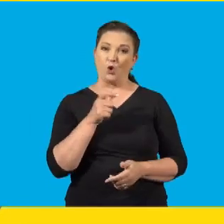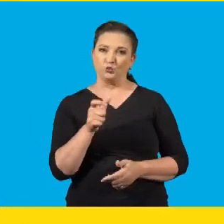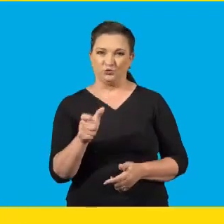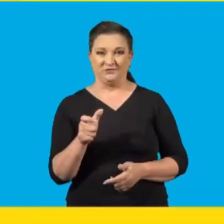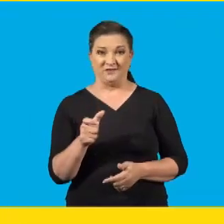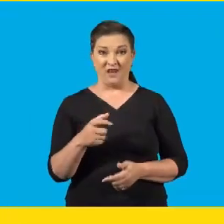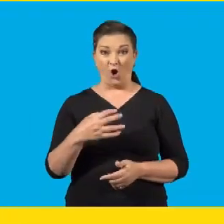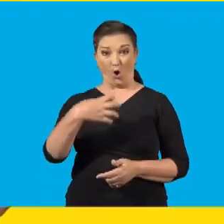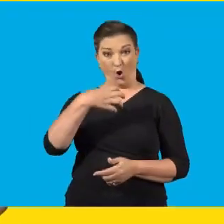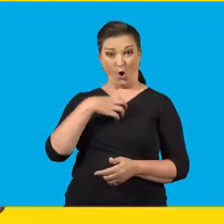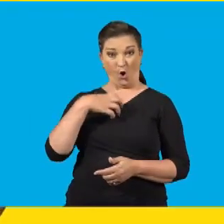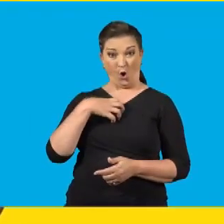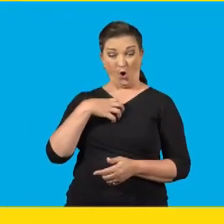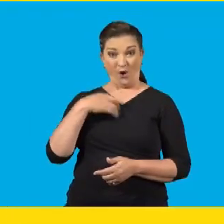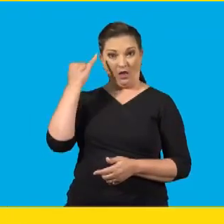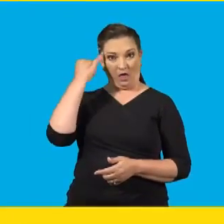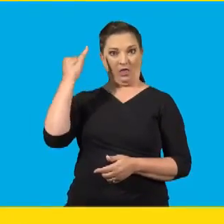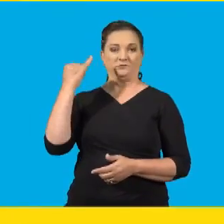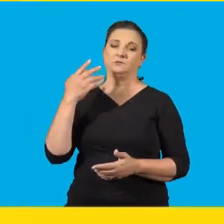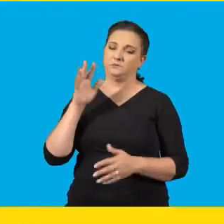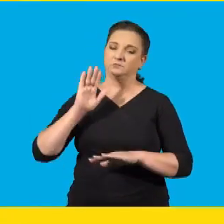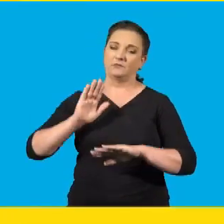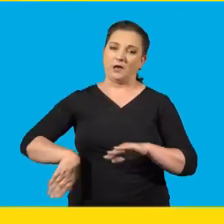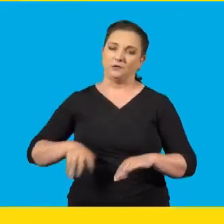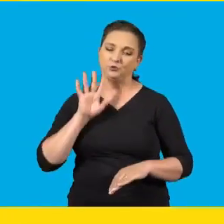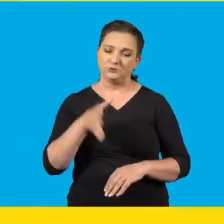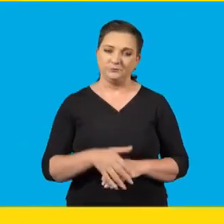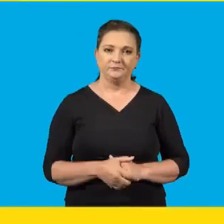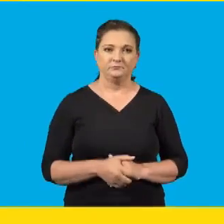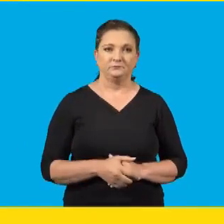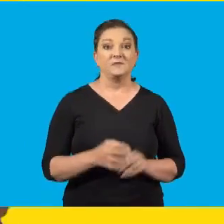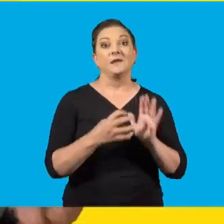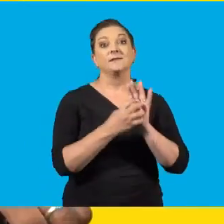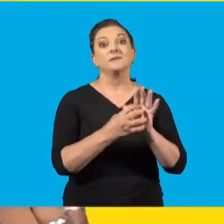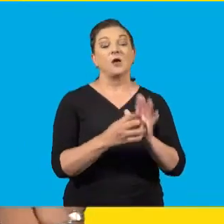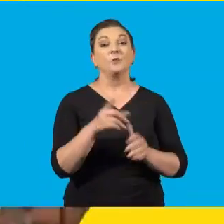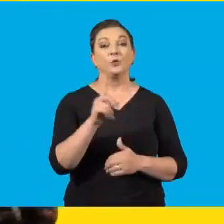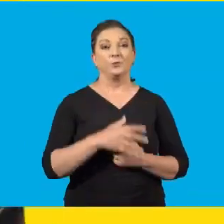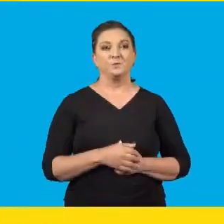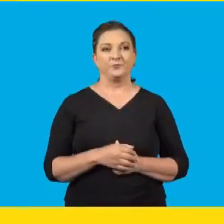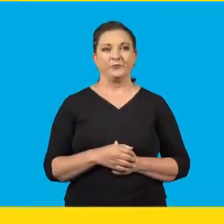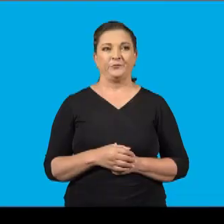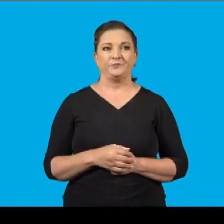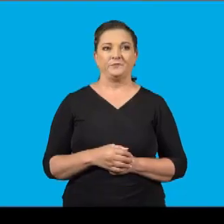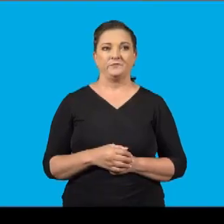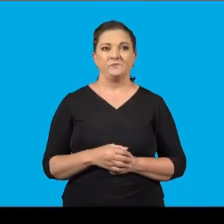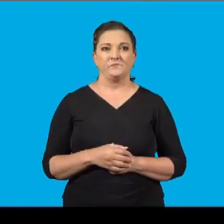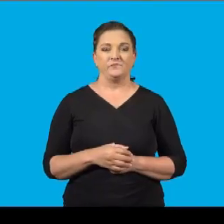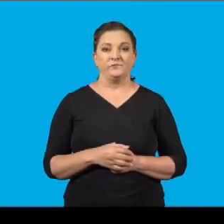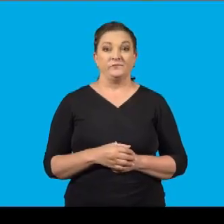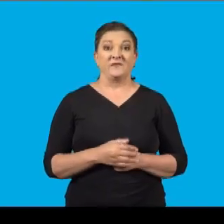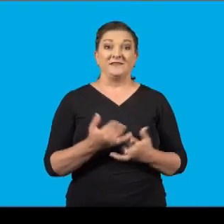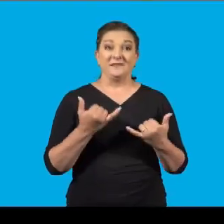words, then you will be penalized. Now, let's look at our first example. The example says,